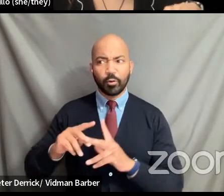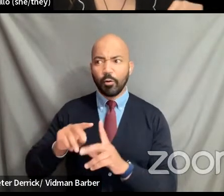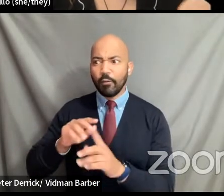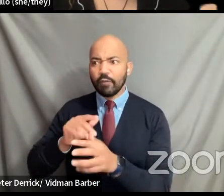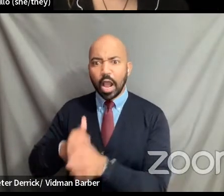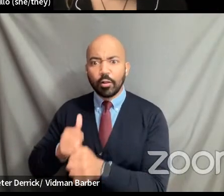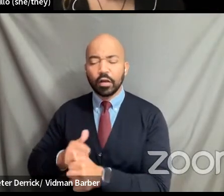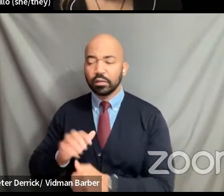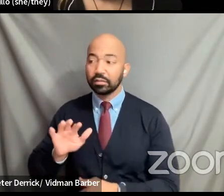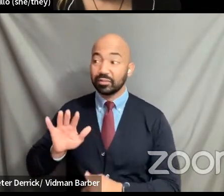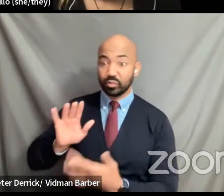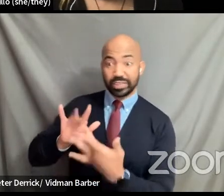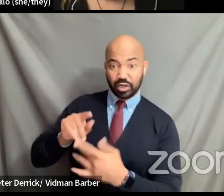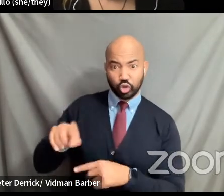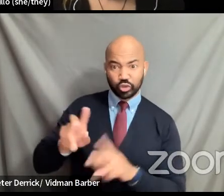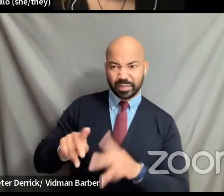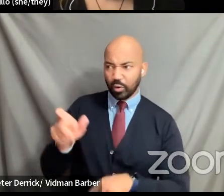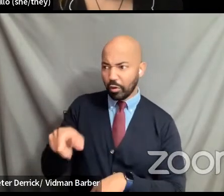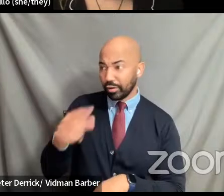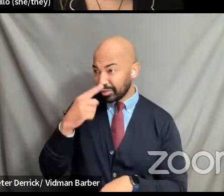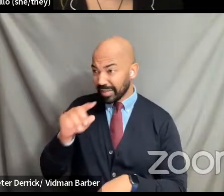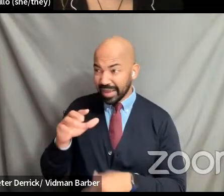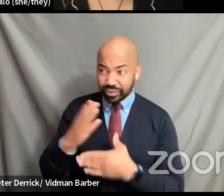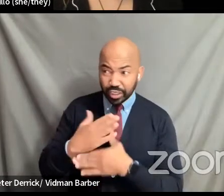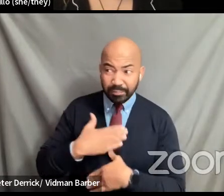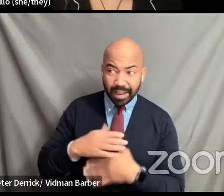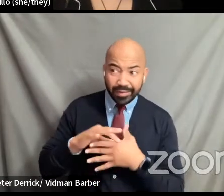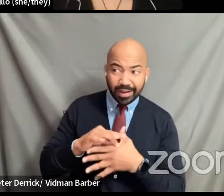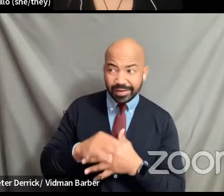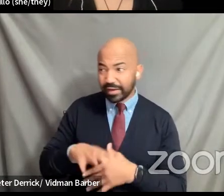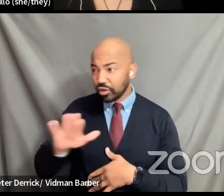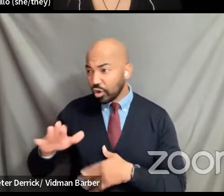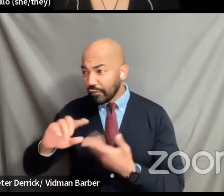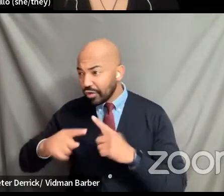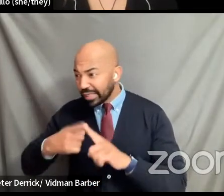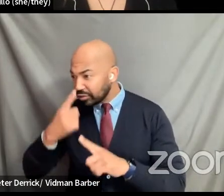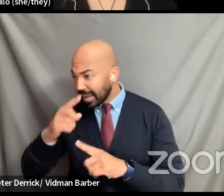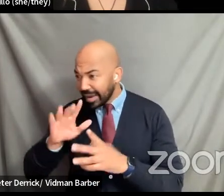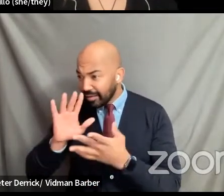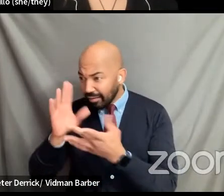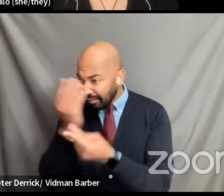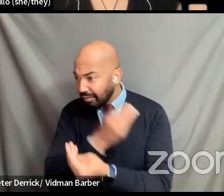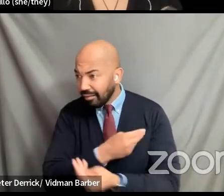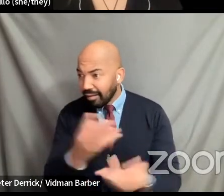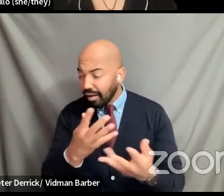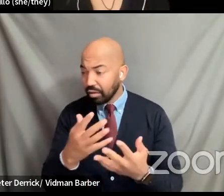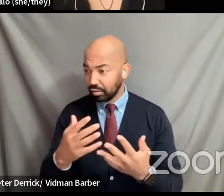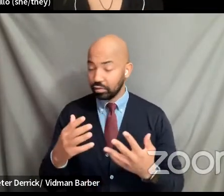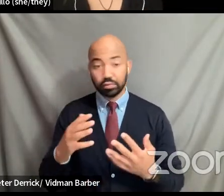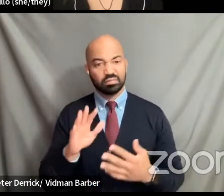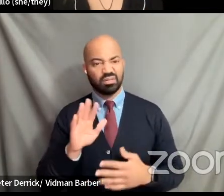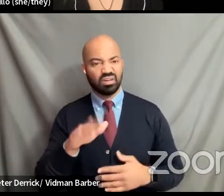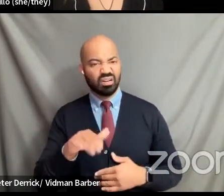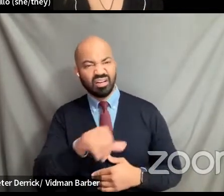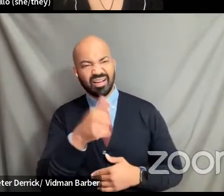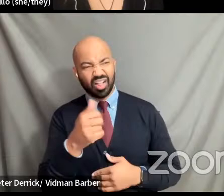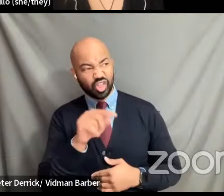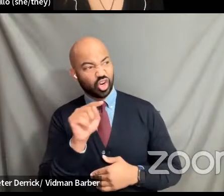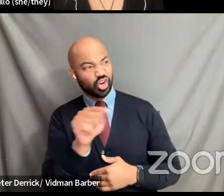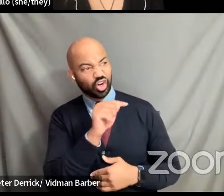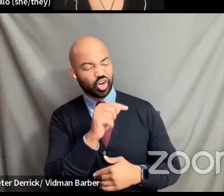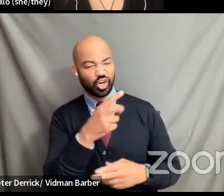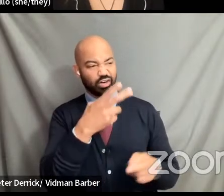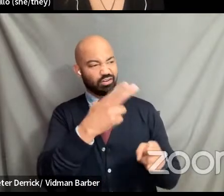reach out to them, say, hey, if you mind sharing my content, reach out to your friends, reach out to, submit to different more